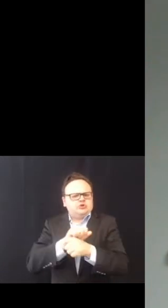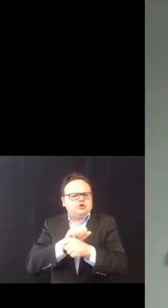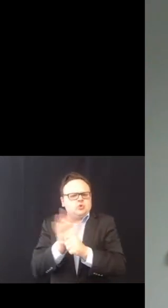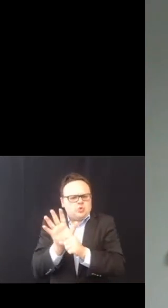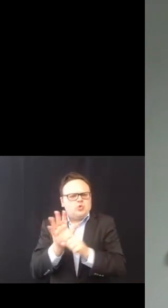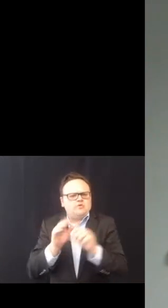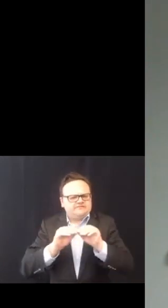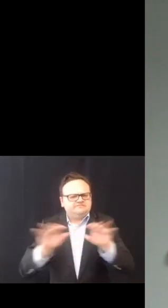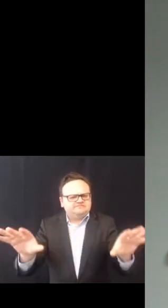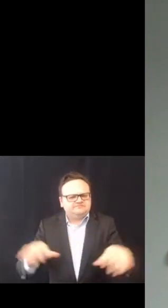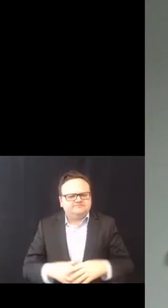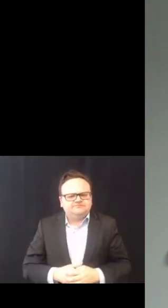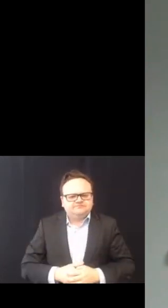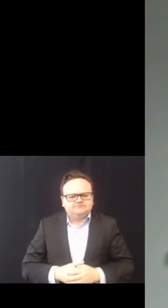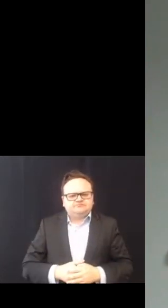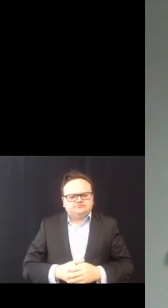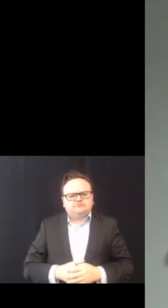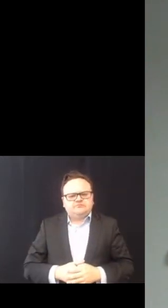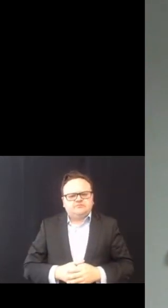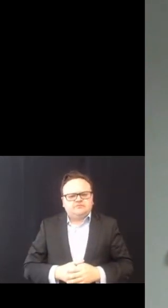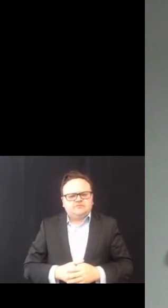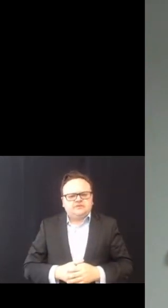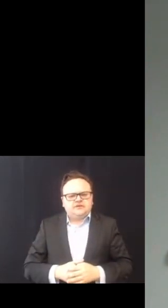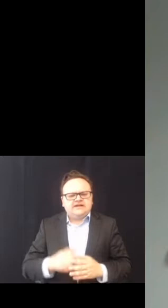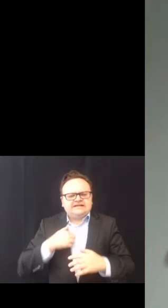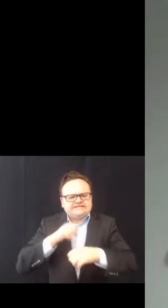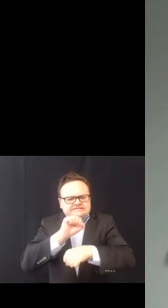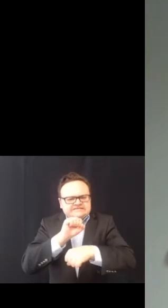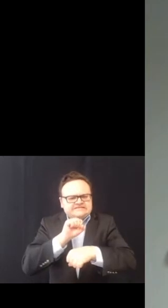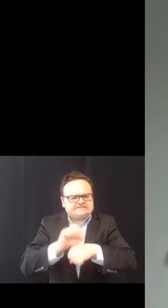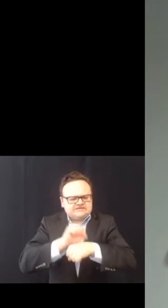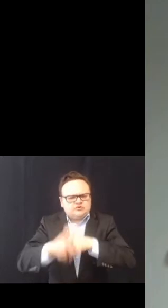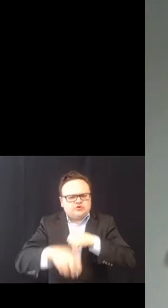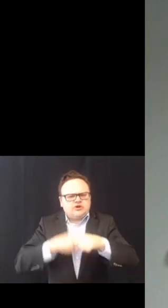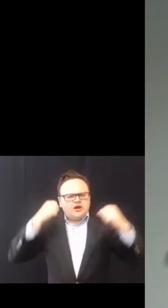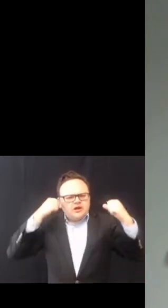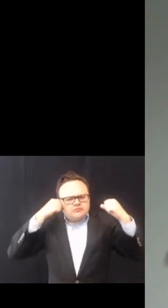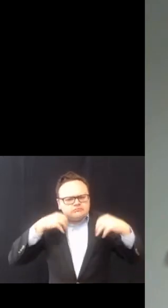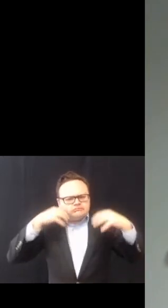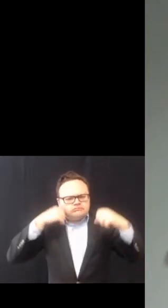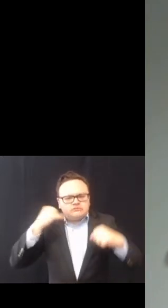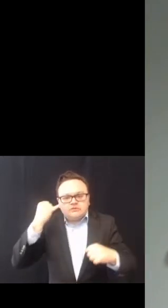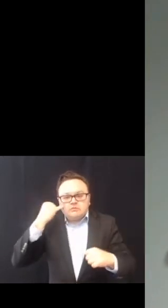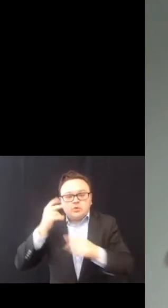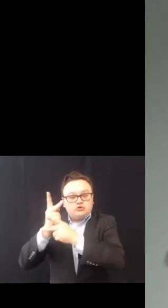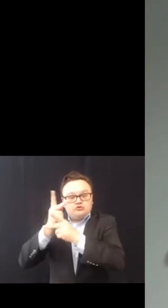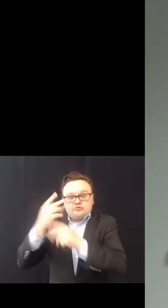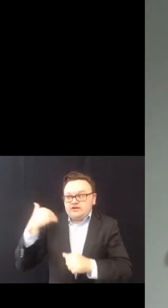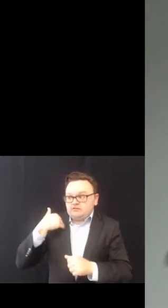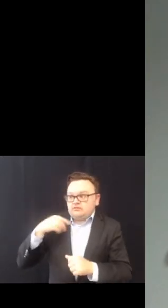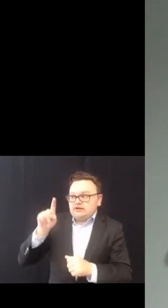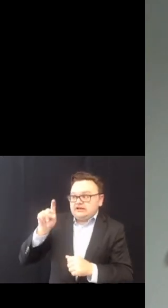couldn't work very hard and pick up extra shifts if Joe needed me. I